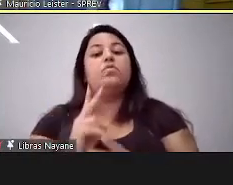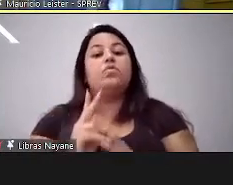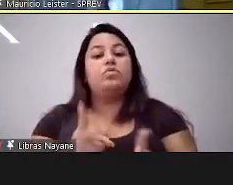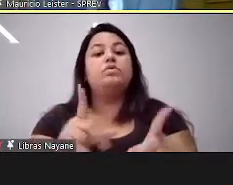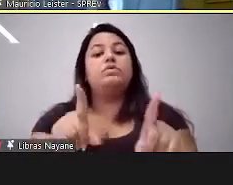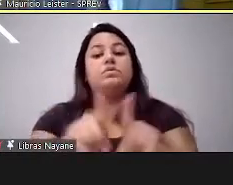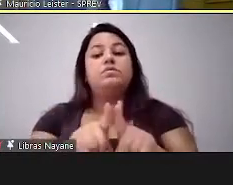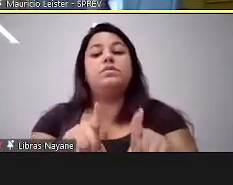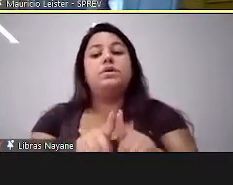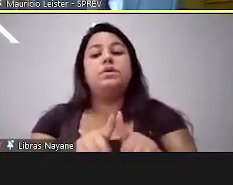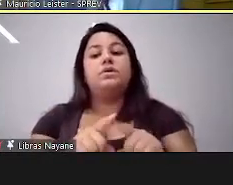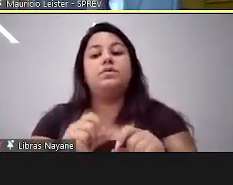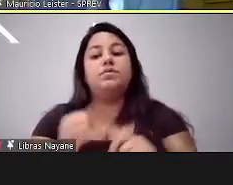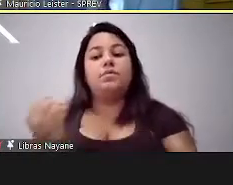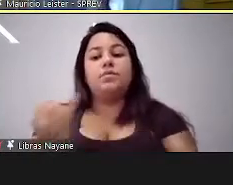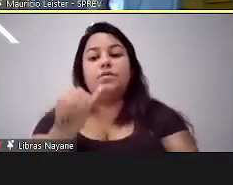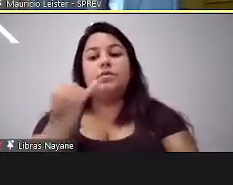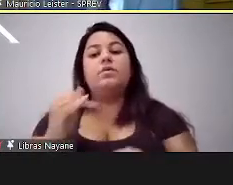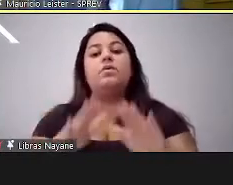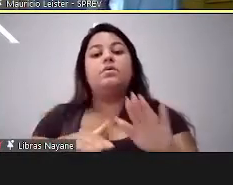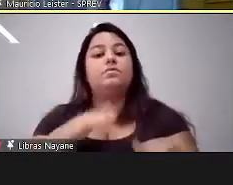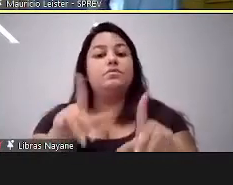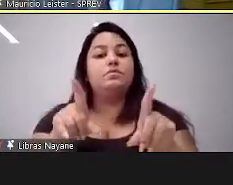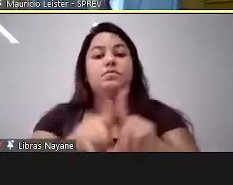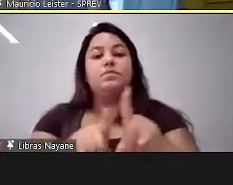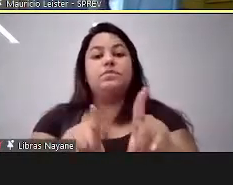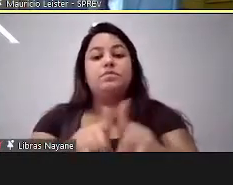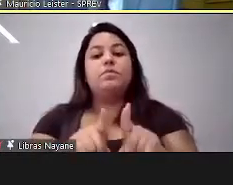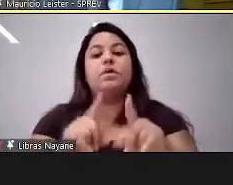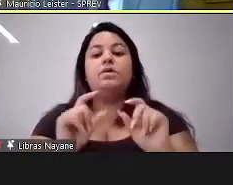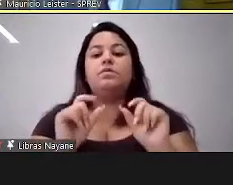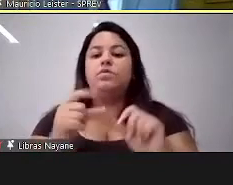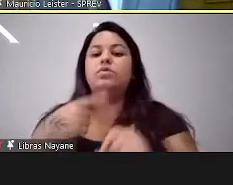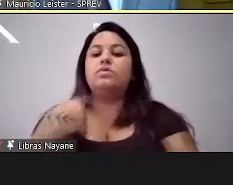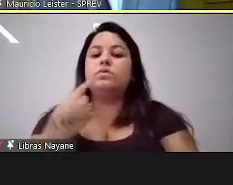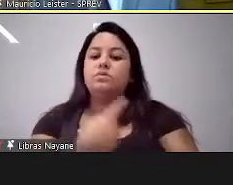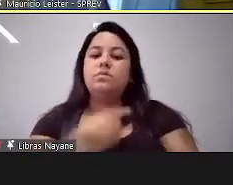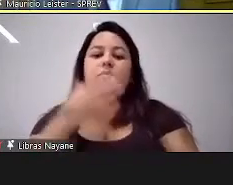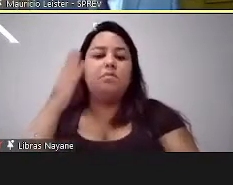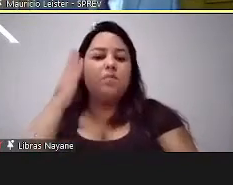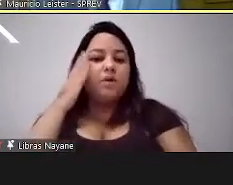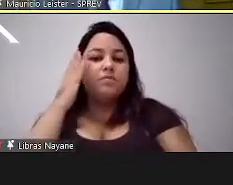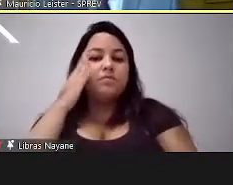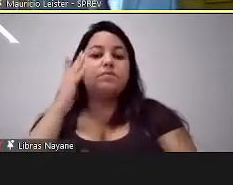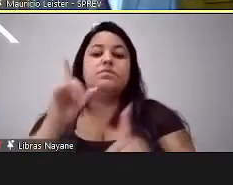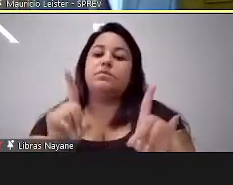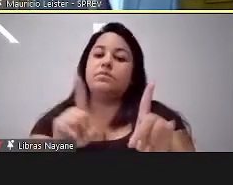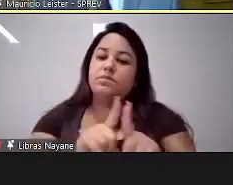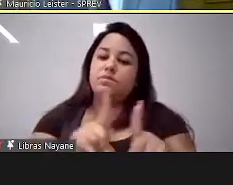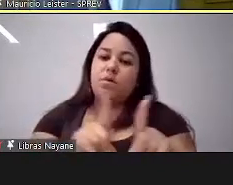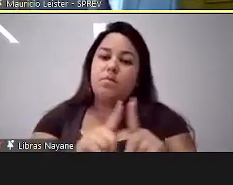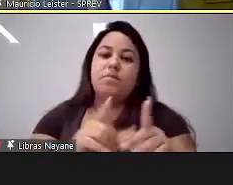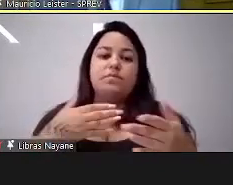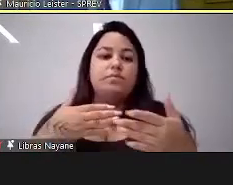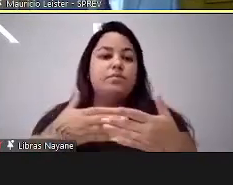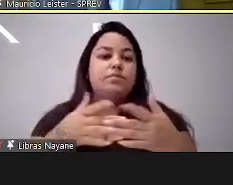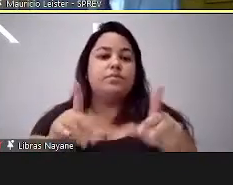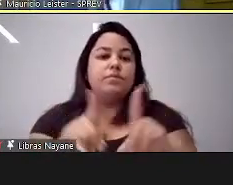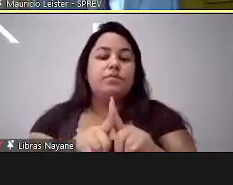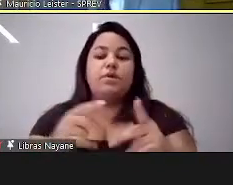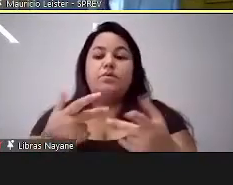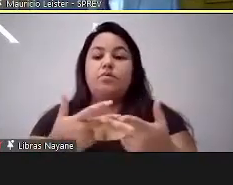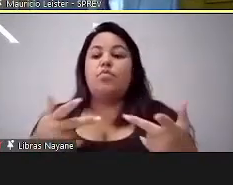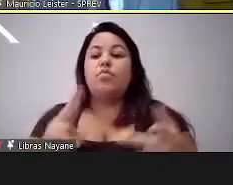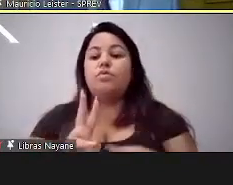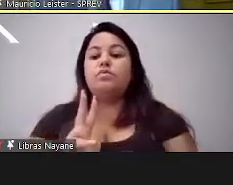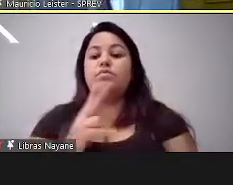little about the differences that they had, and we need to go hand in hand with both of them, because we